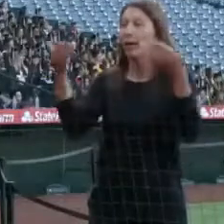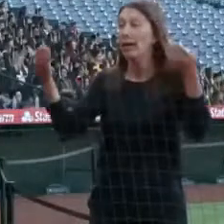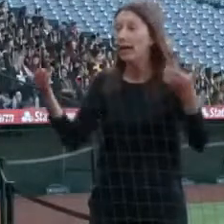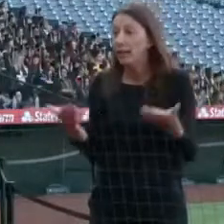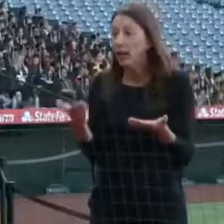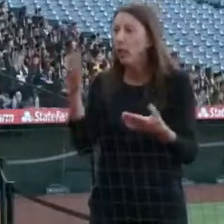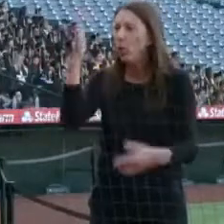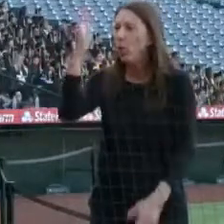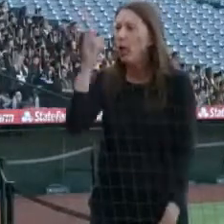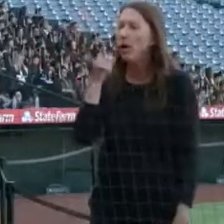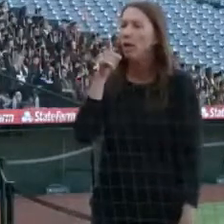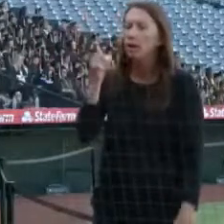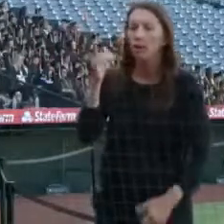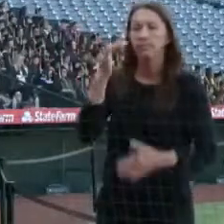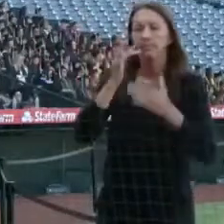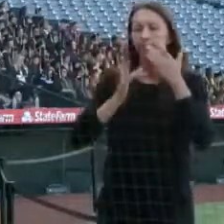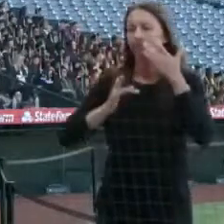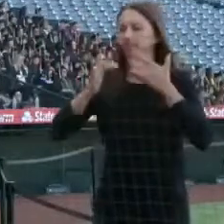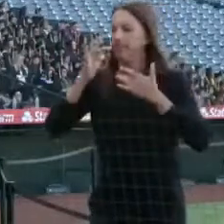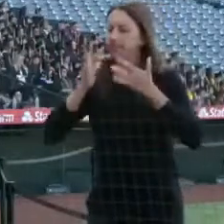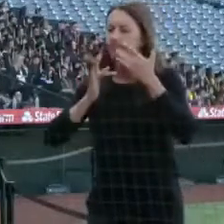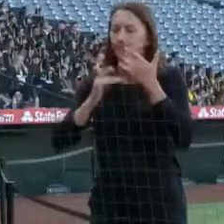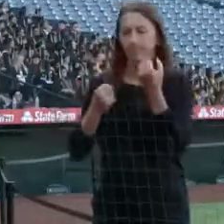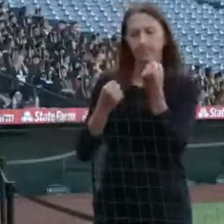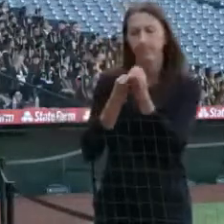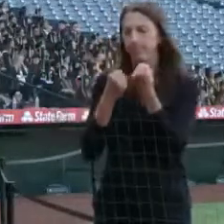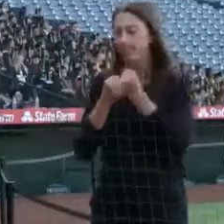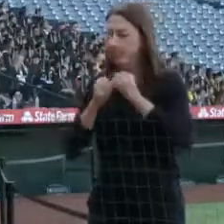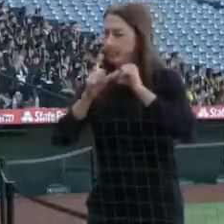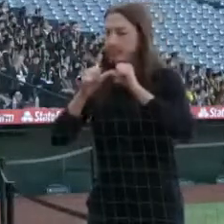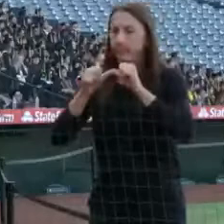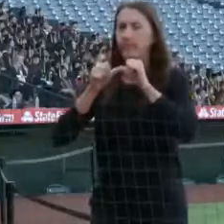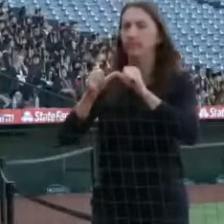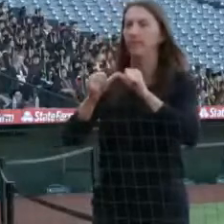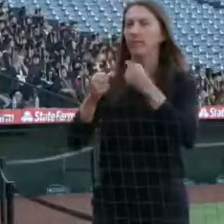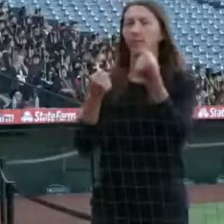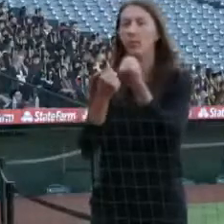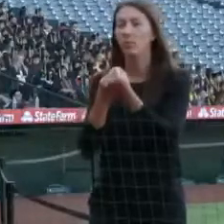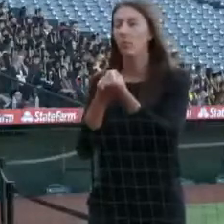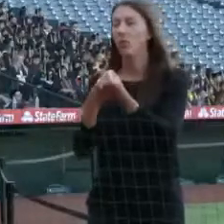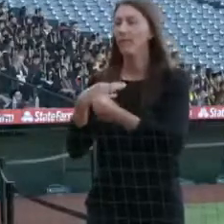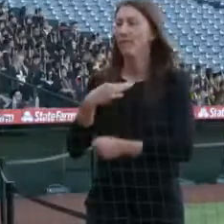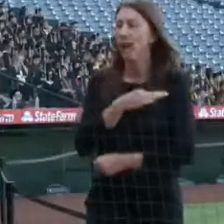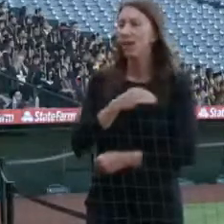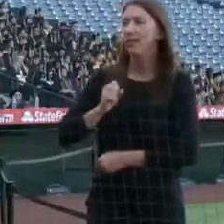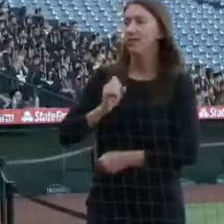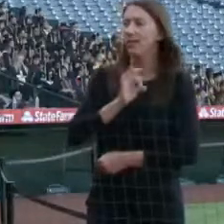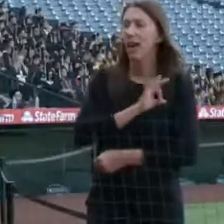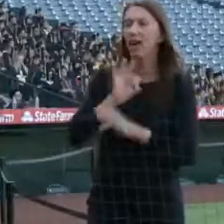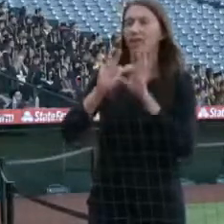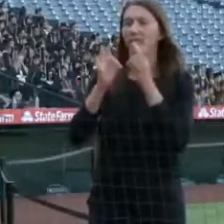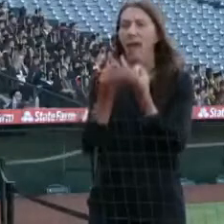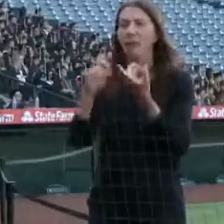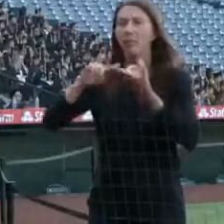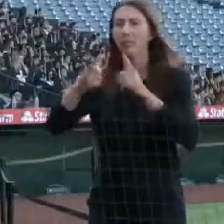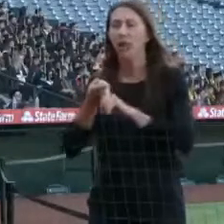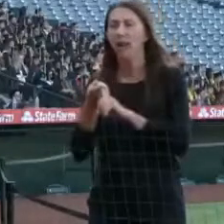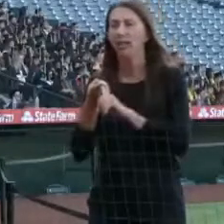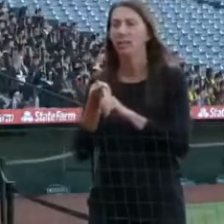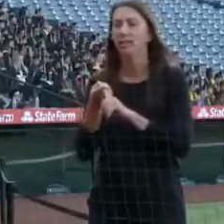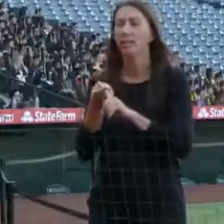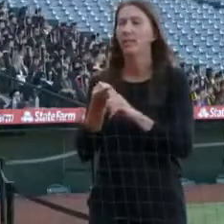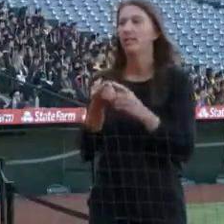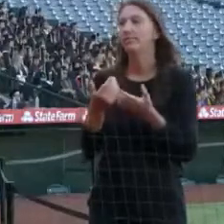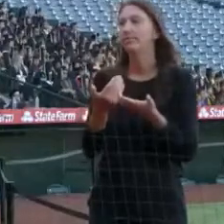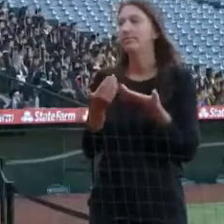your resilience and support of faculty and staff, family and friends. You may have